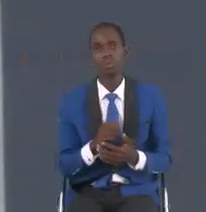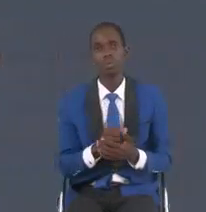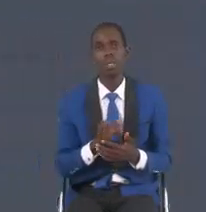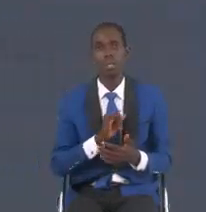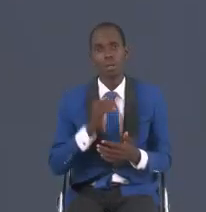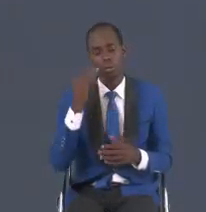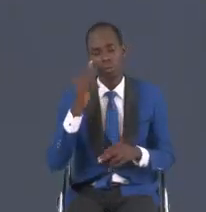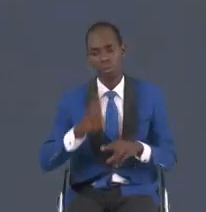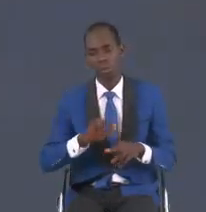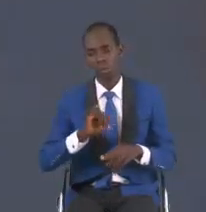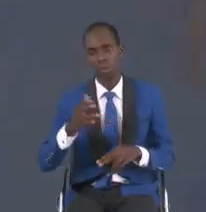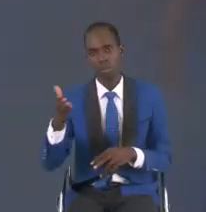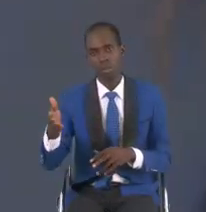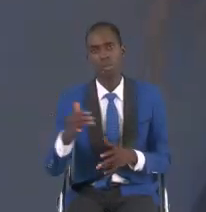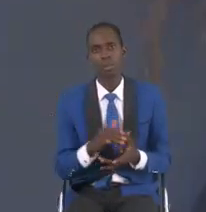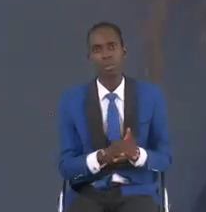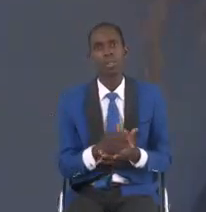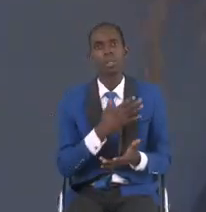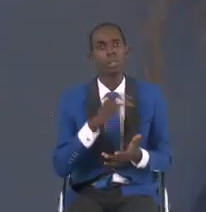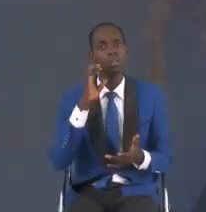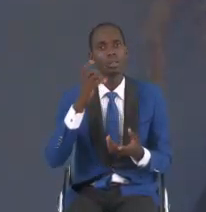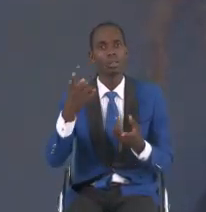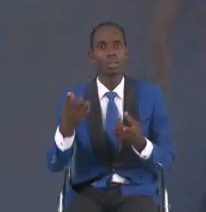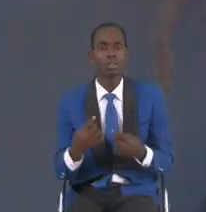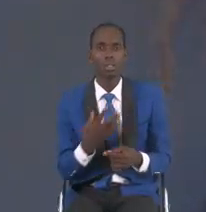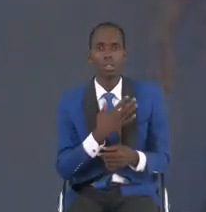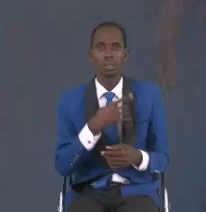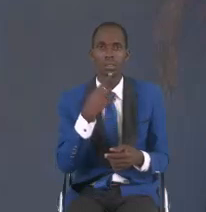down there, and he came and he said,